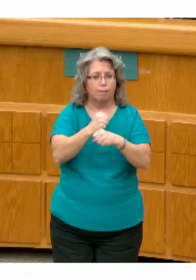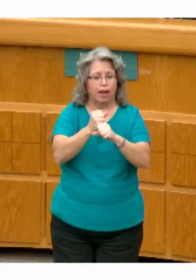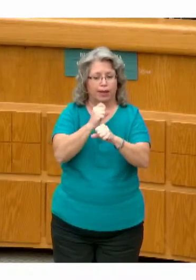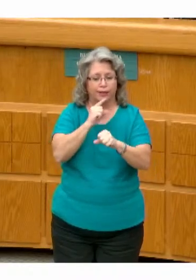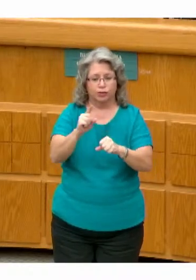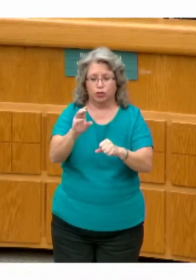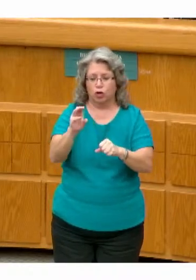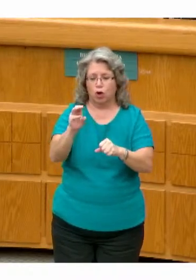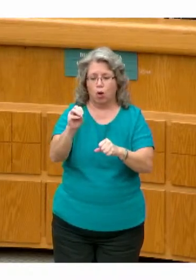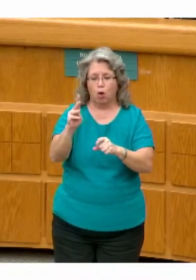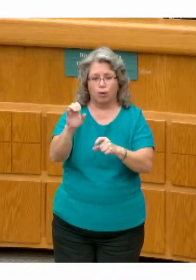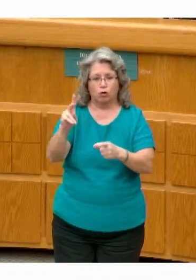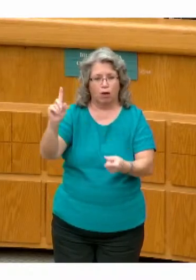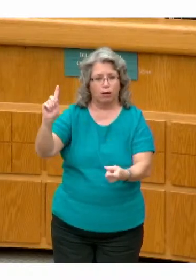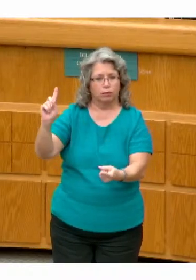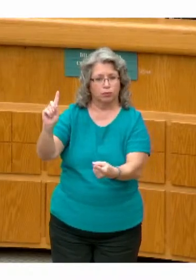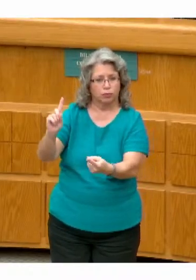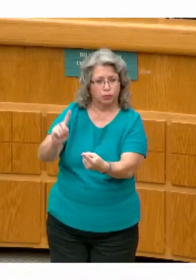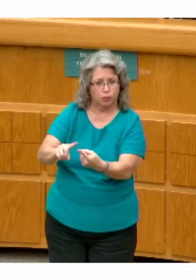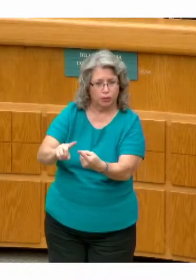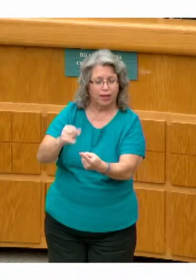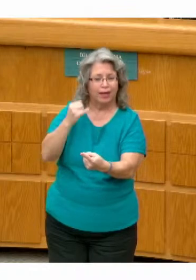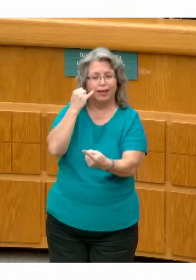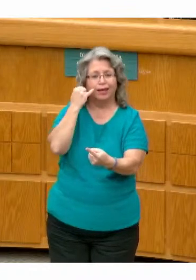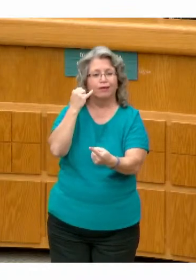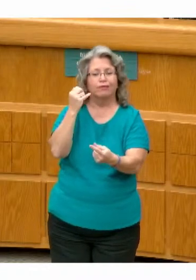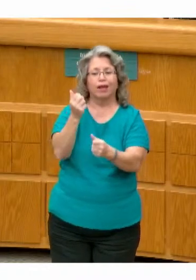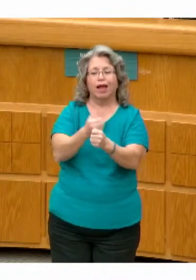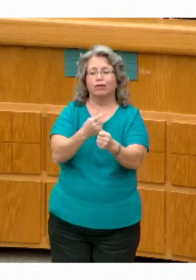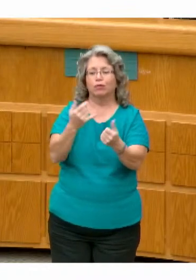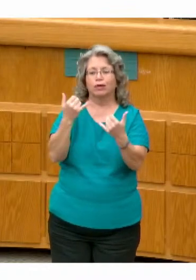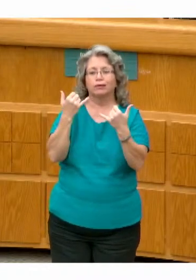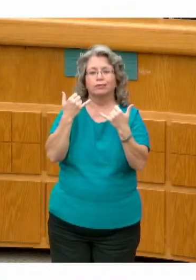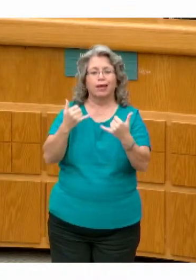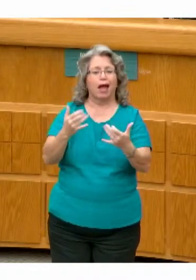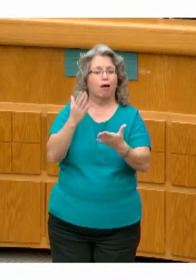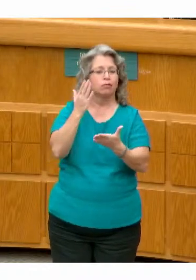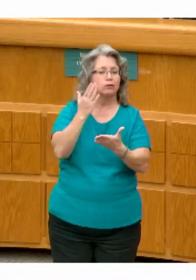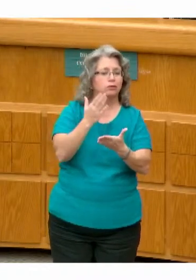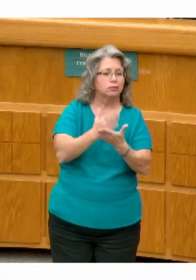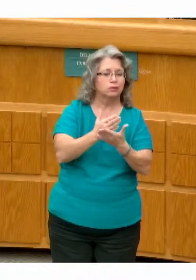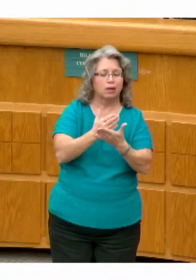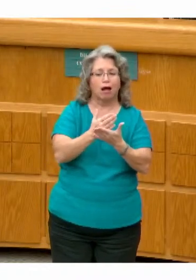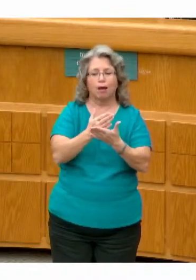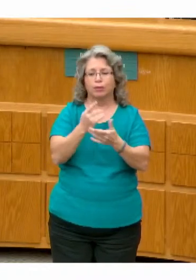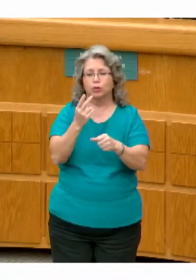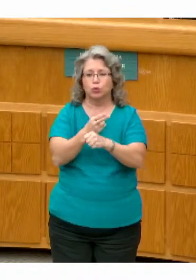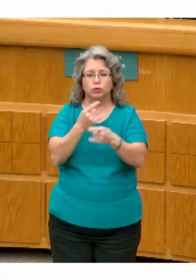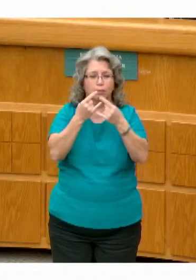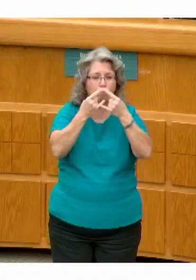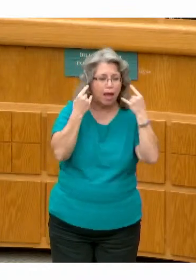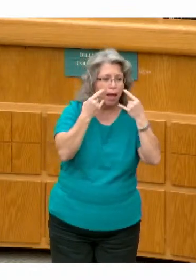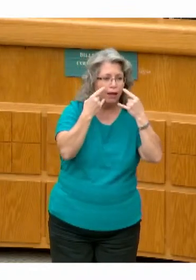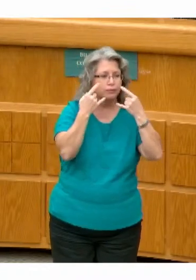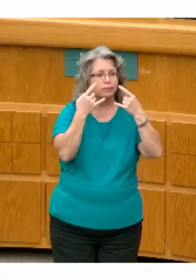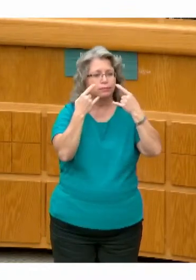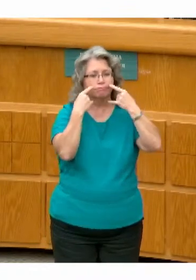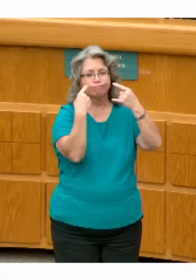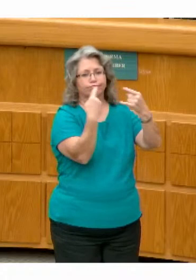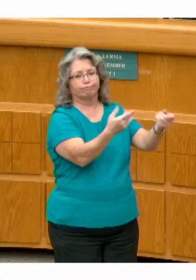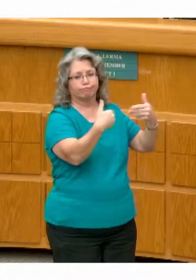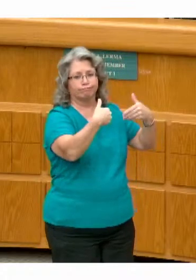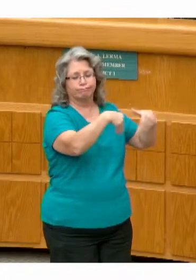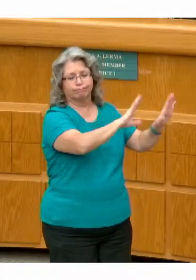we stop taking off our masks now, or if we stop trying to reduce the transmission of COVID, if we take off our masks now,